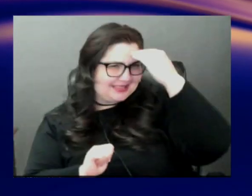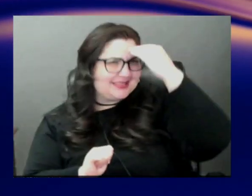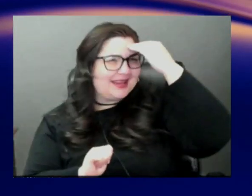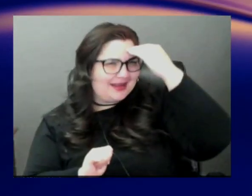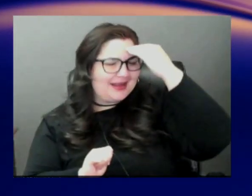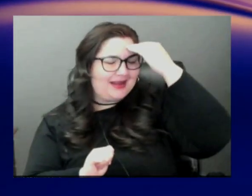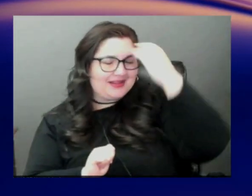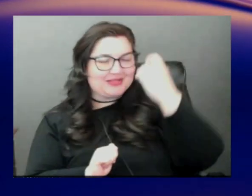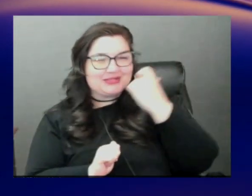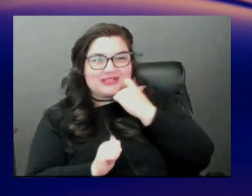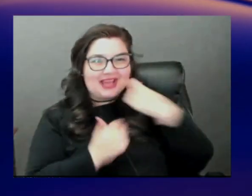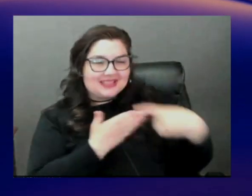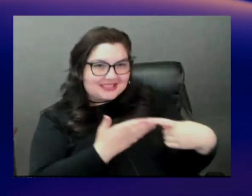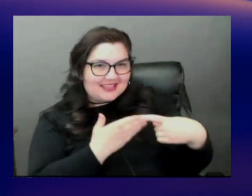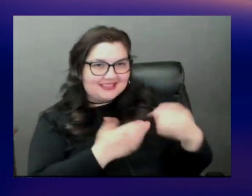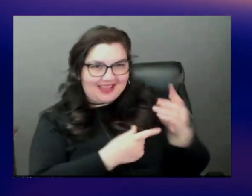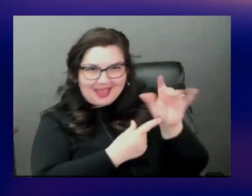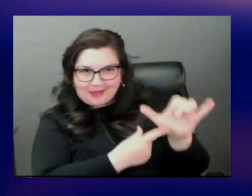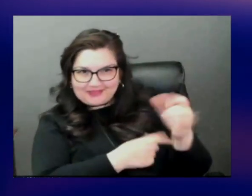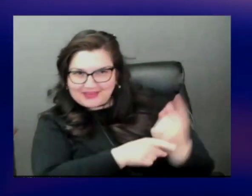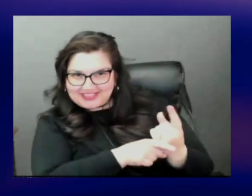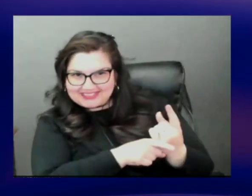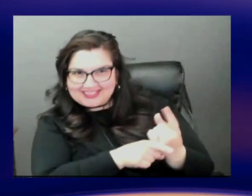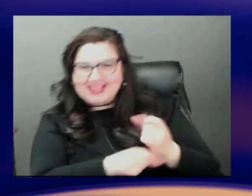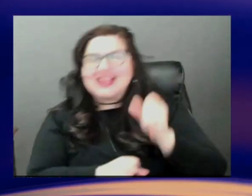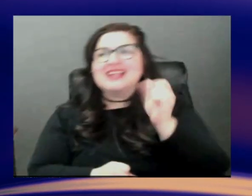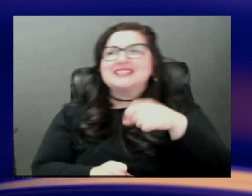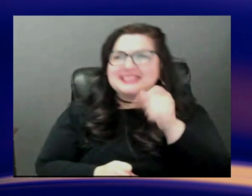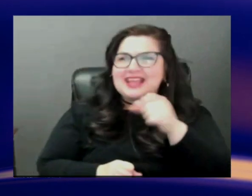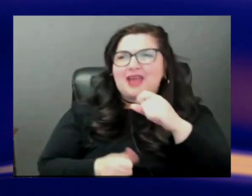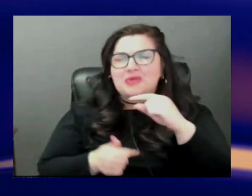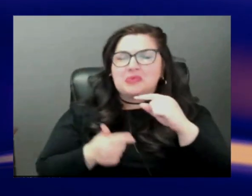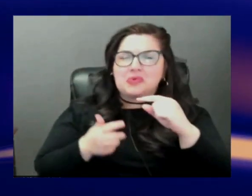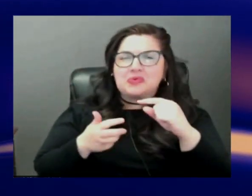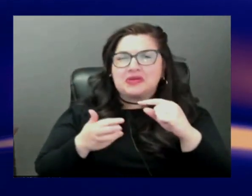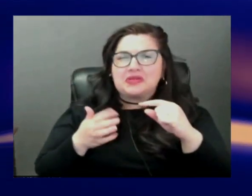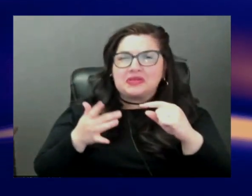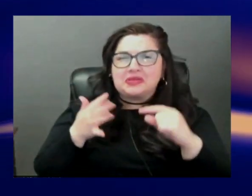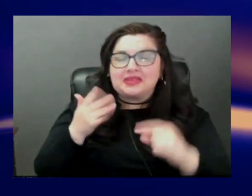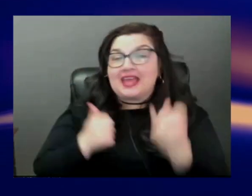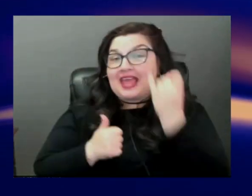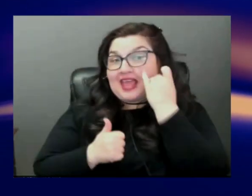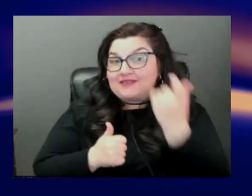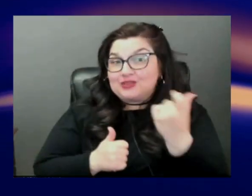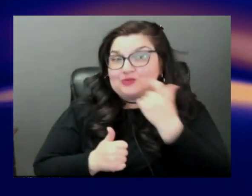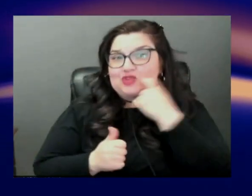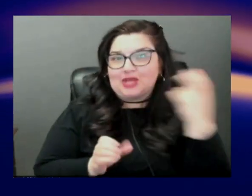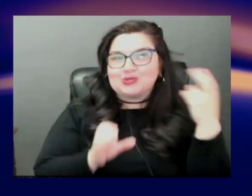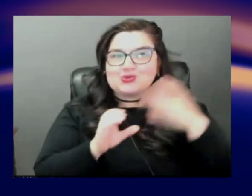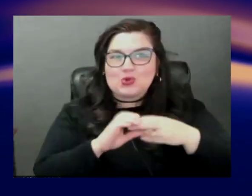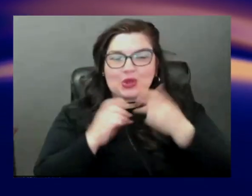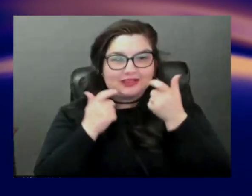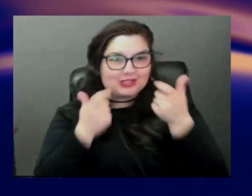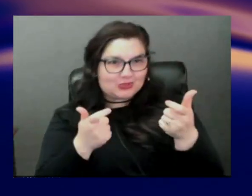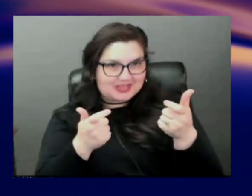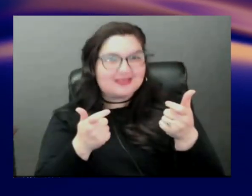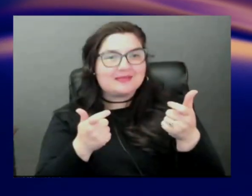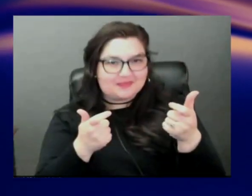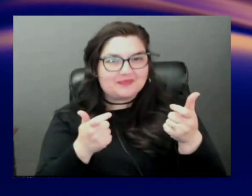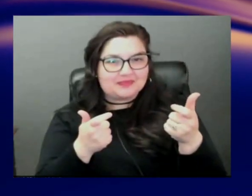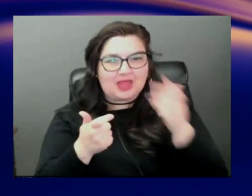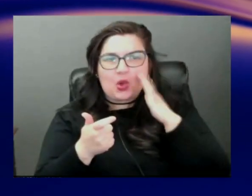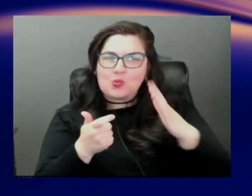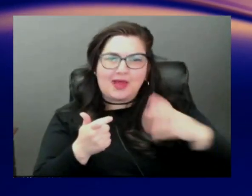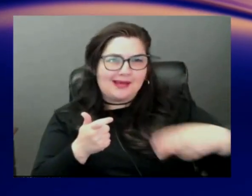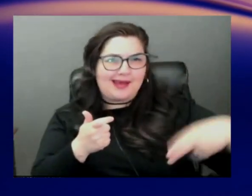talked a little bit about Amplify, right, guys? Yeah, Yeah. we went through kind of and if you've just joined the stream, we'll do a real high